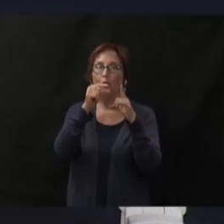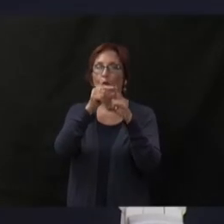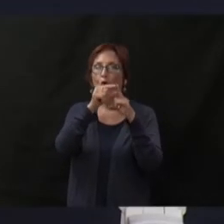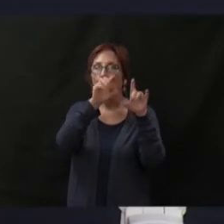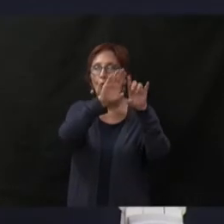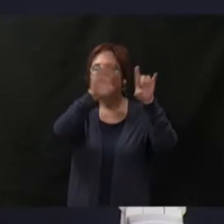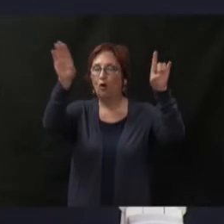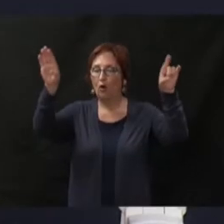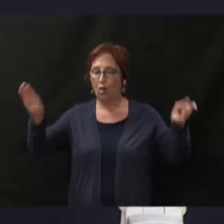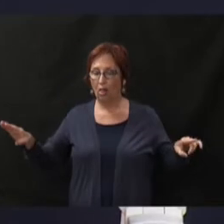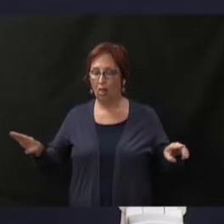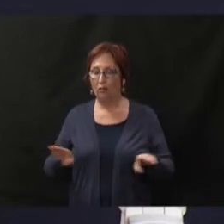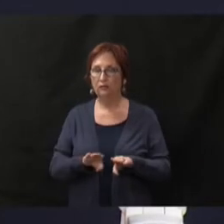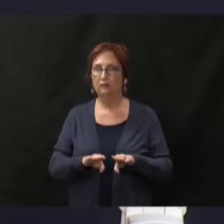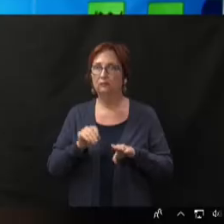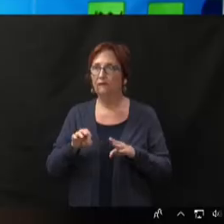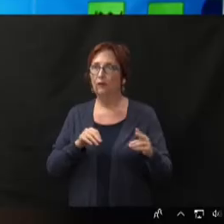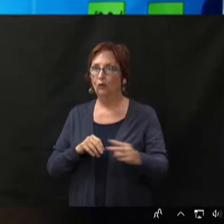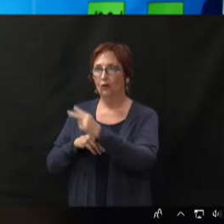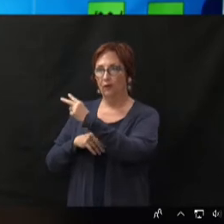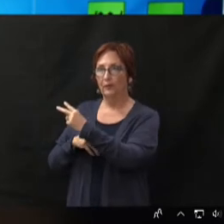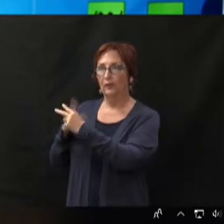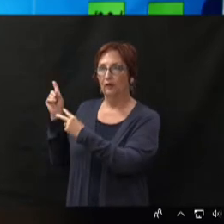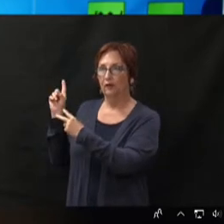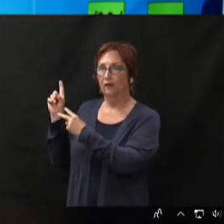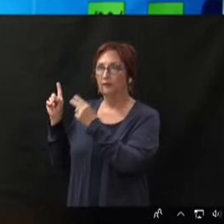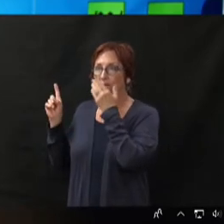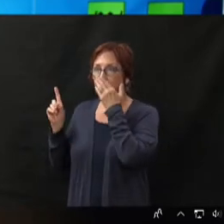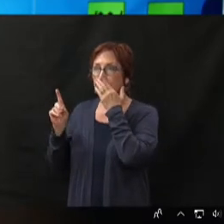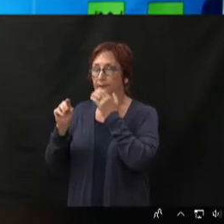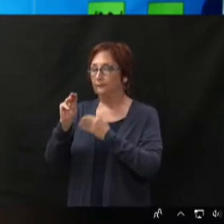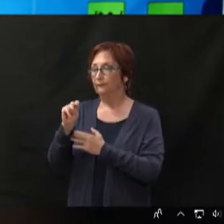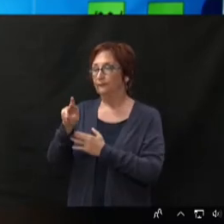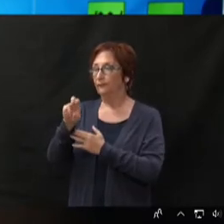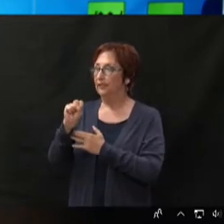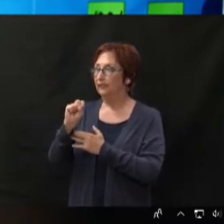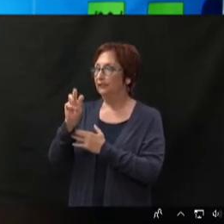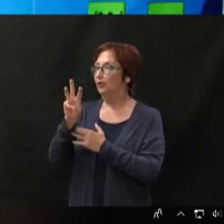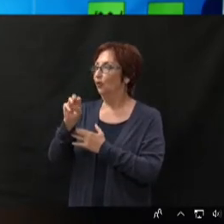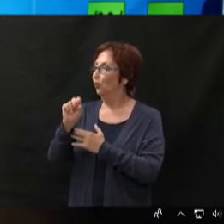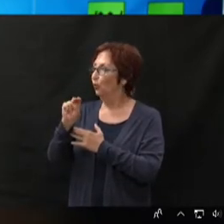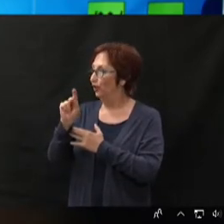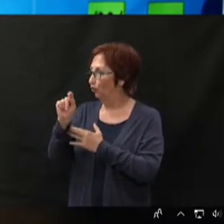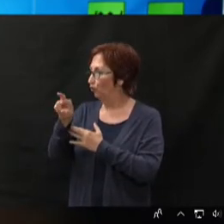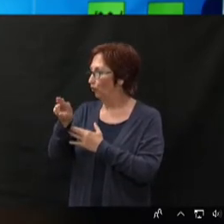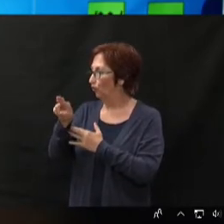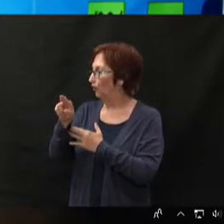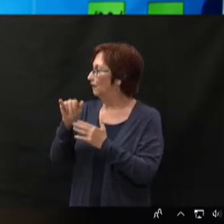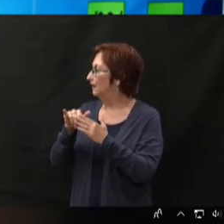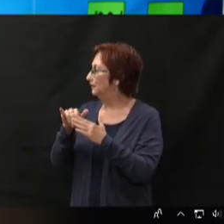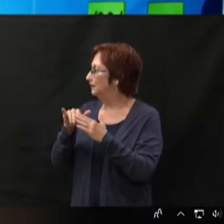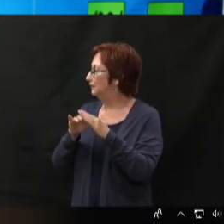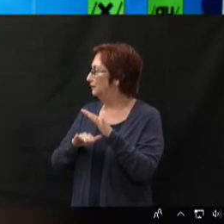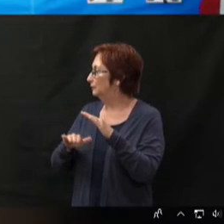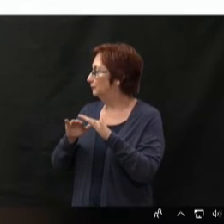Okay, if you look up here, Mrs. Winter, obviously, this is basically Linda Mood